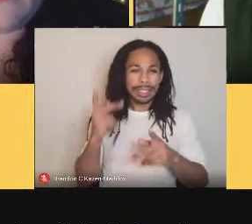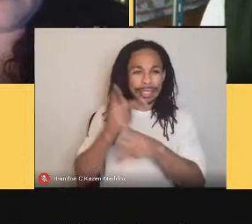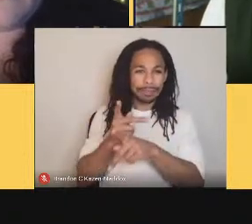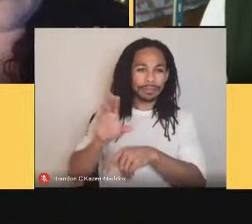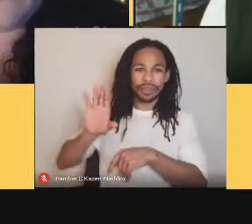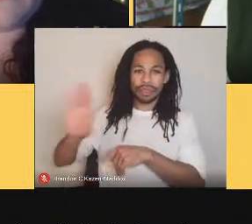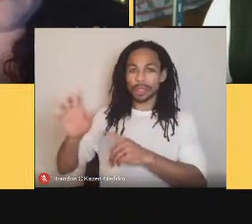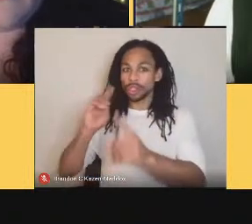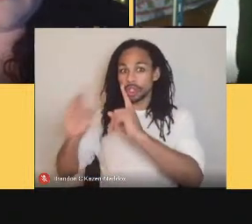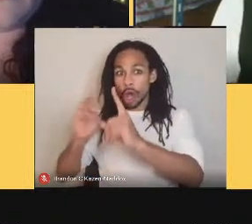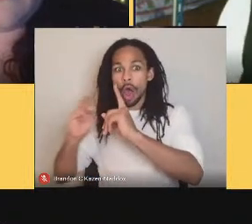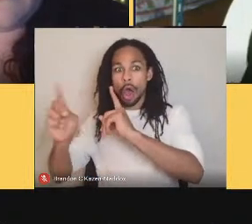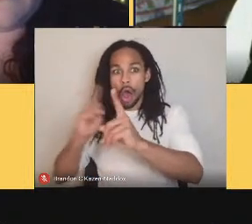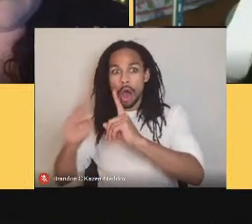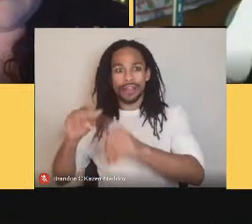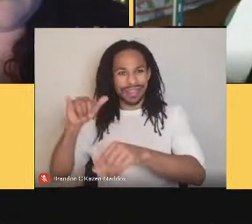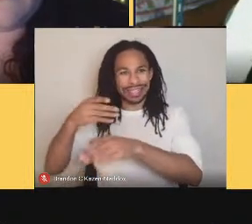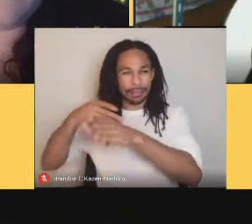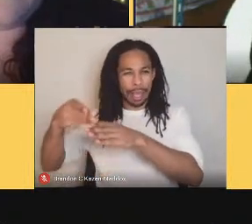banter going back and forth.